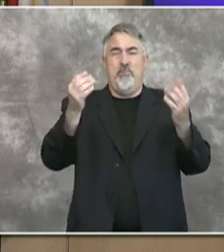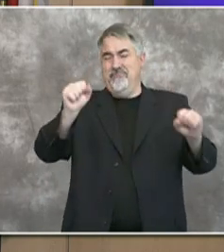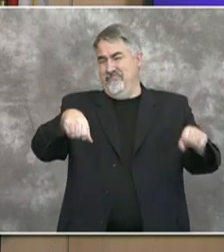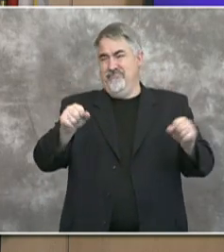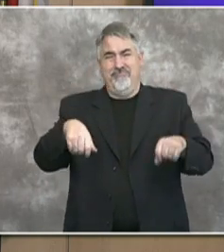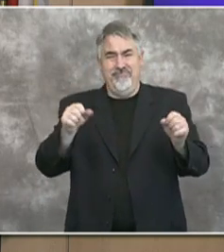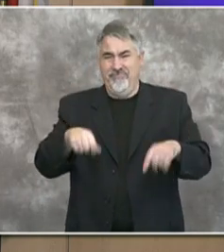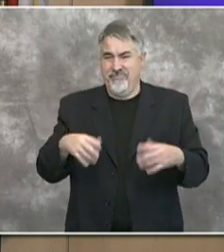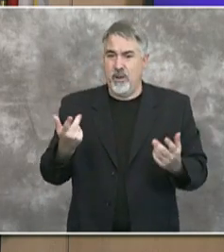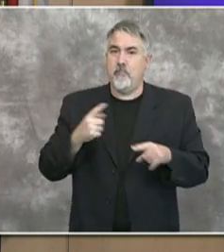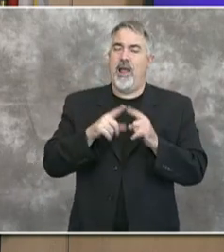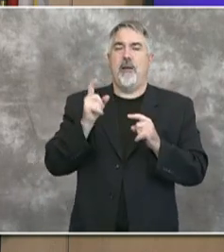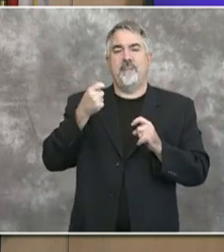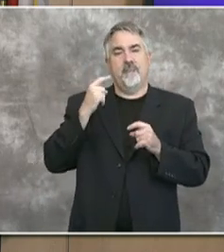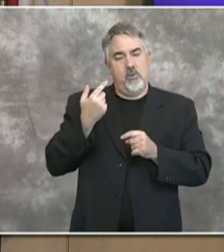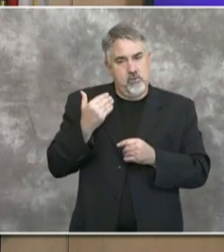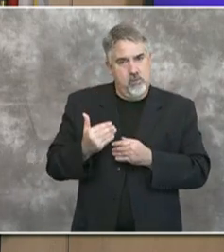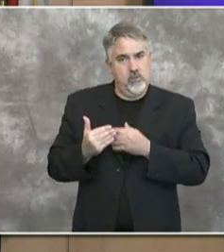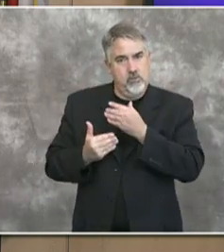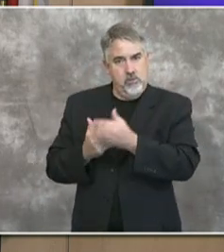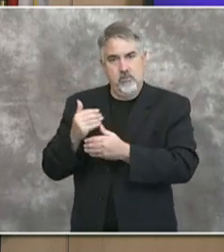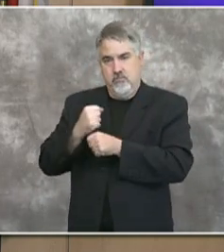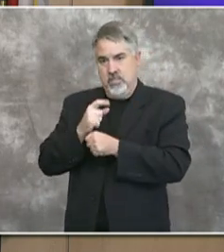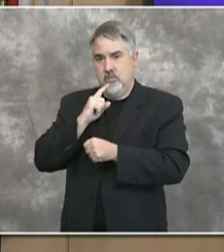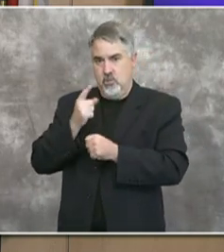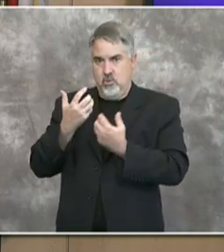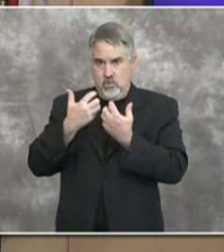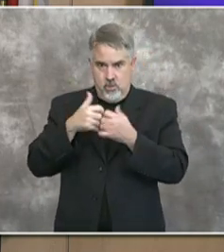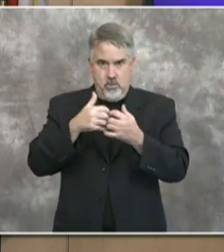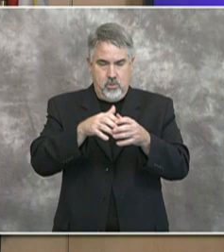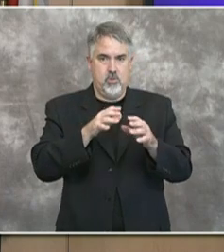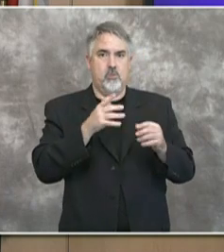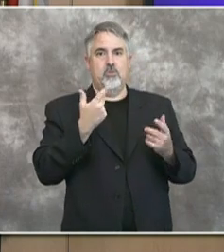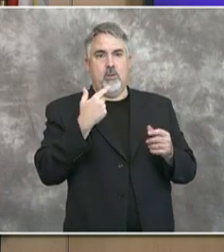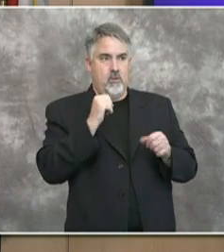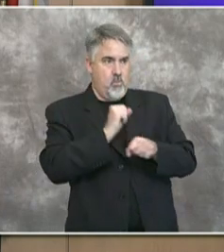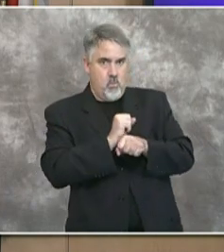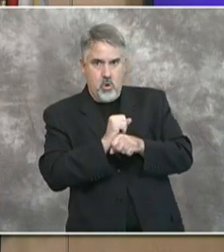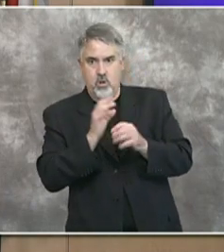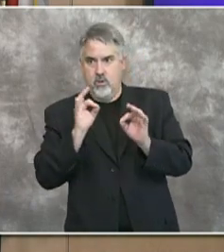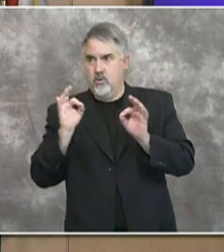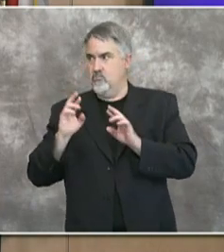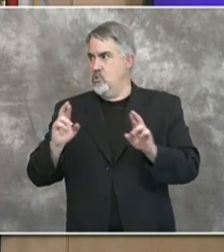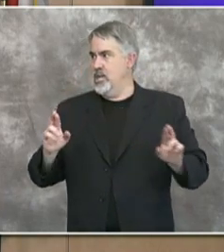a way. And so we'll continue to work with all of our partners out there to achieve that aim.